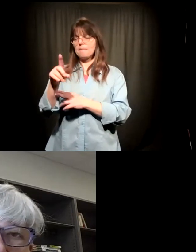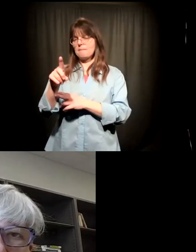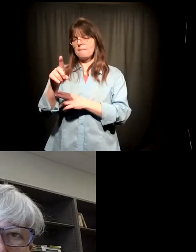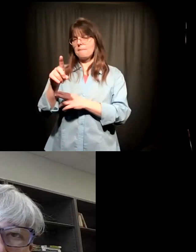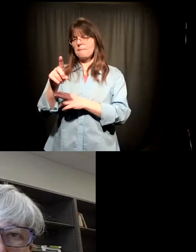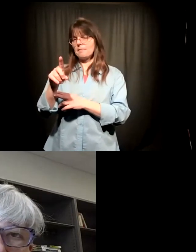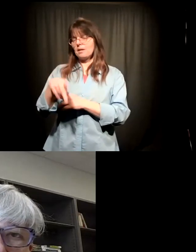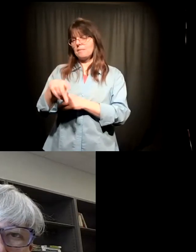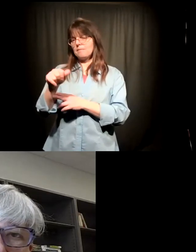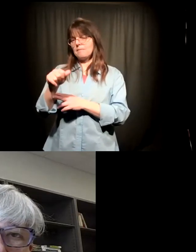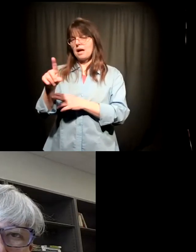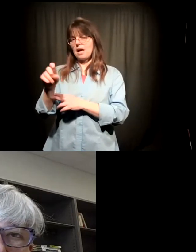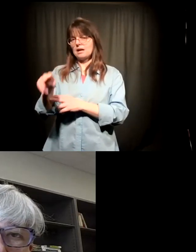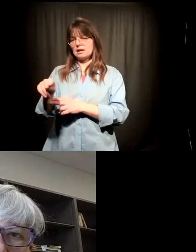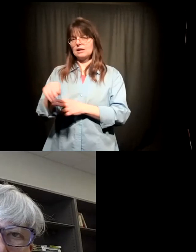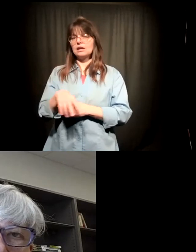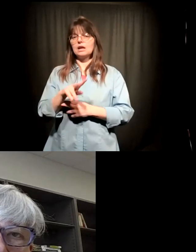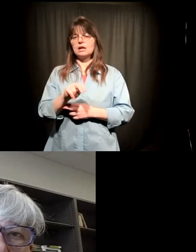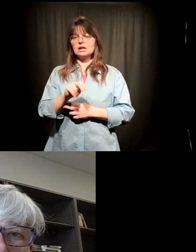me on that. Okay.